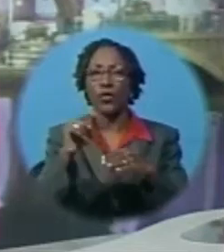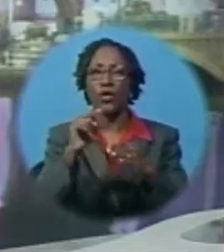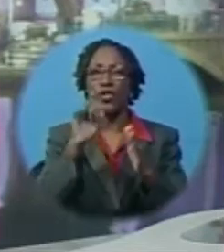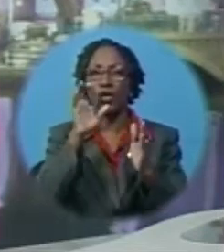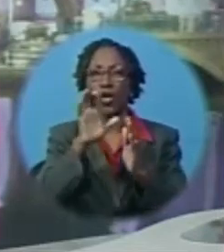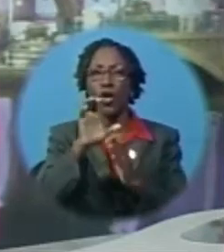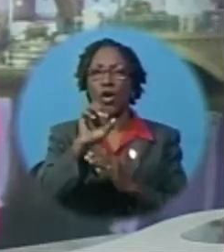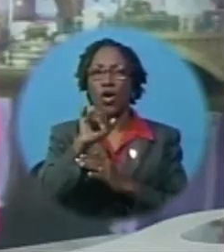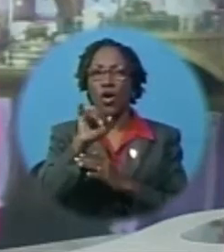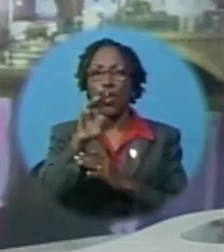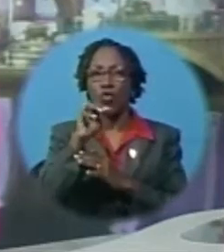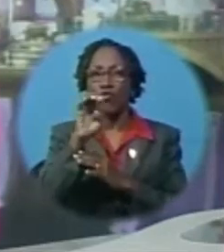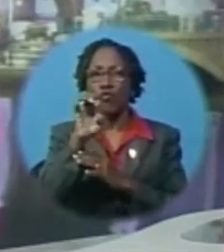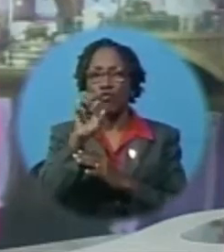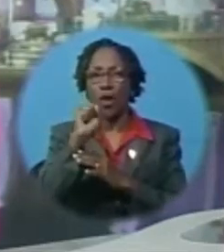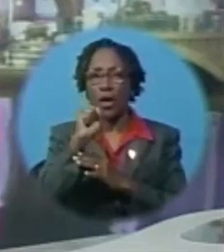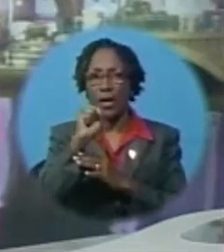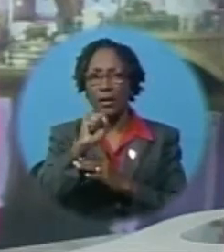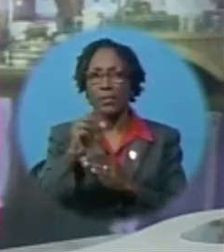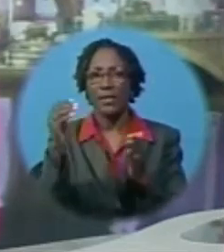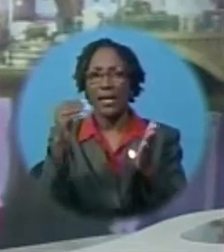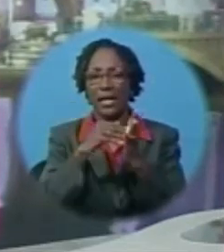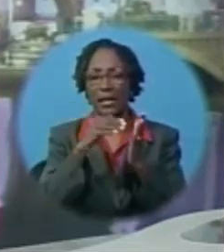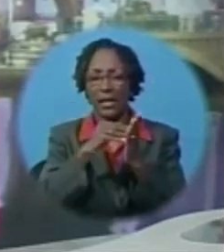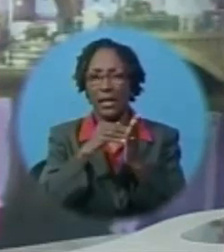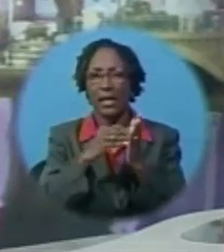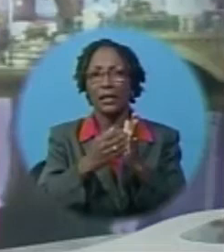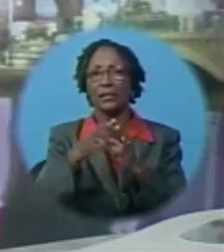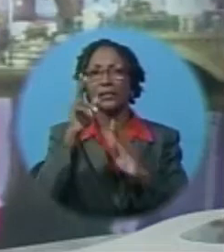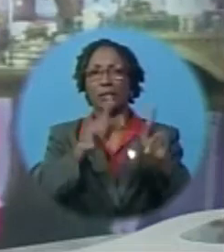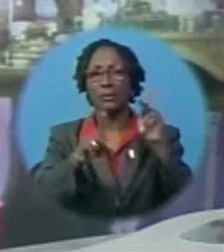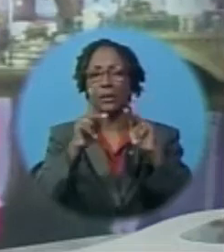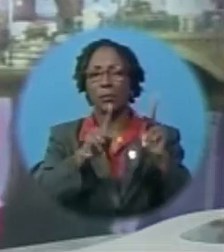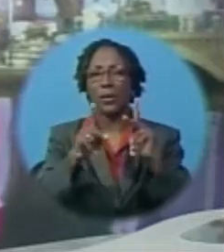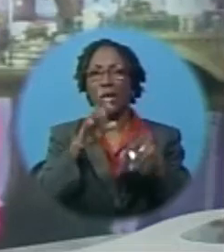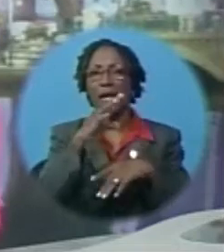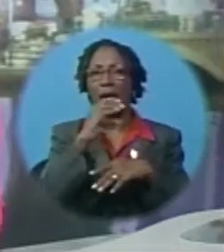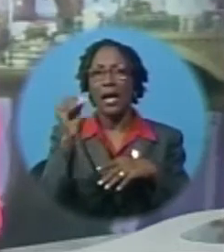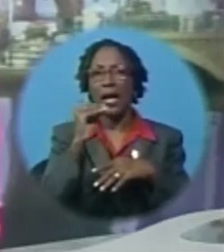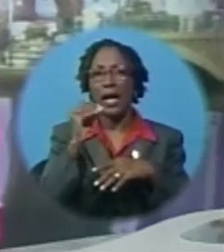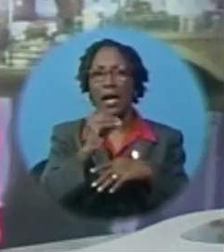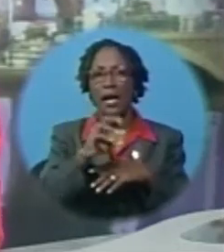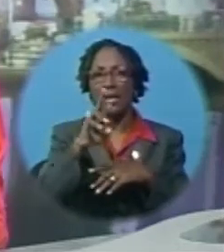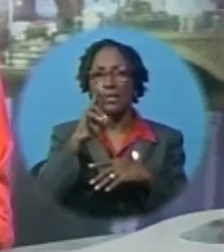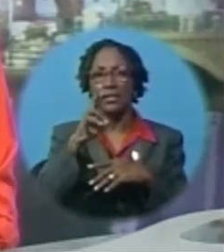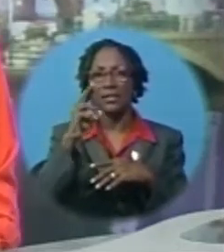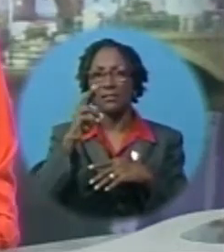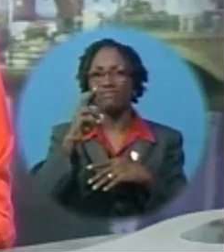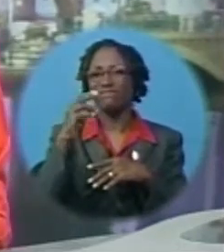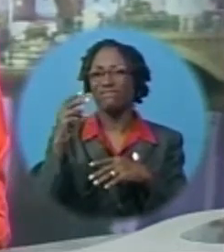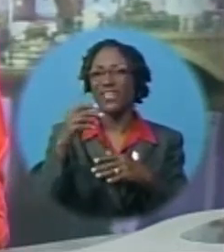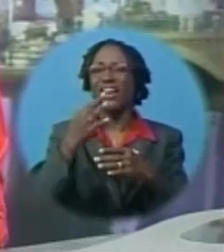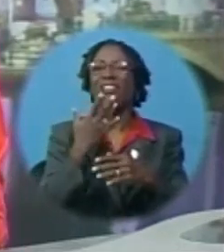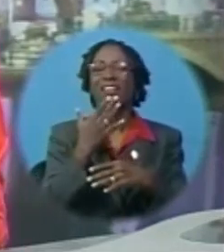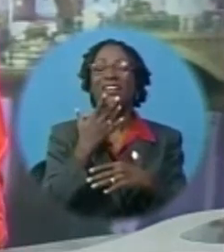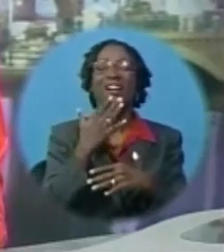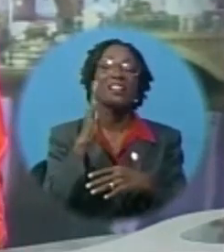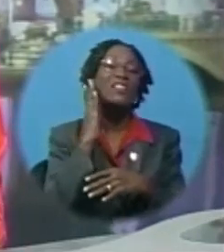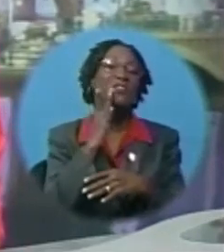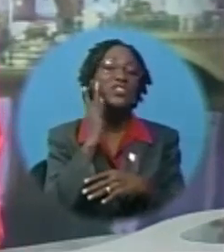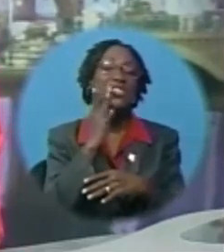native genocide, the transatlantic slave trade, and a racialized system of chattel slavery.